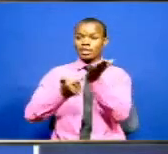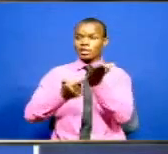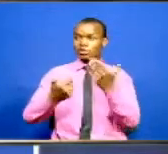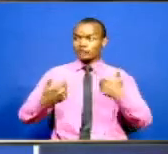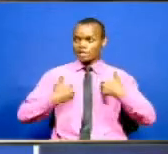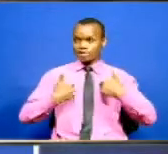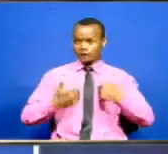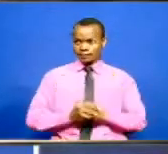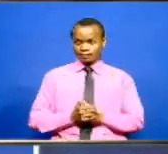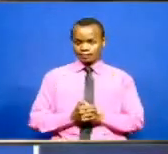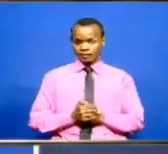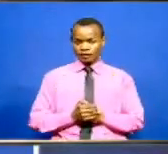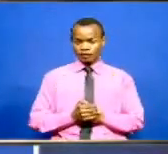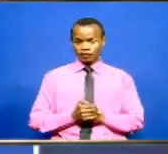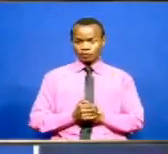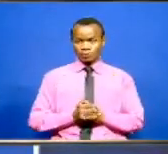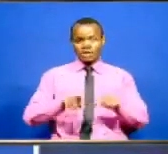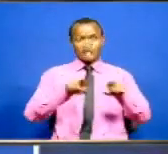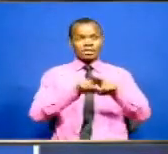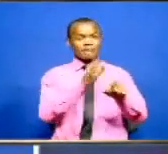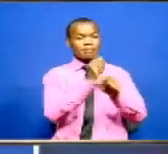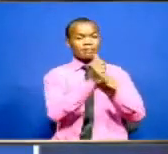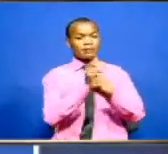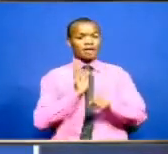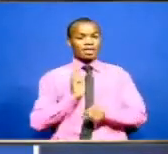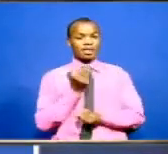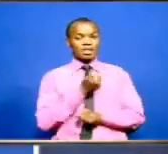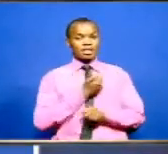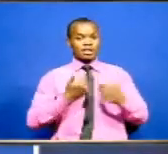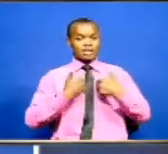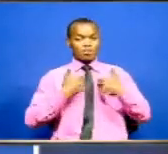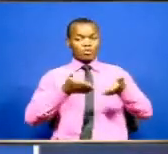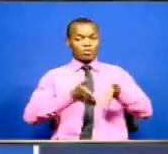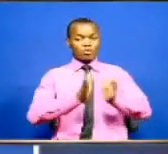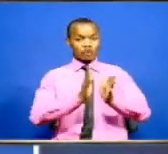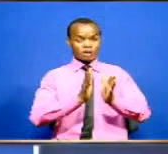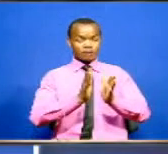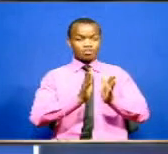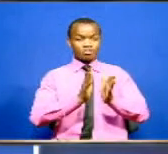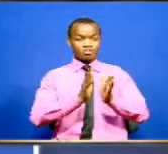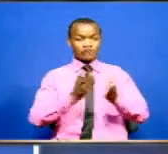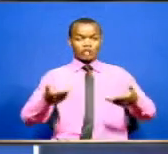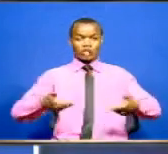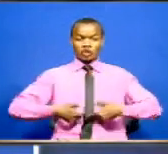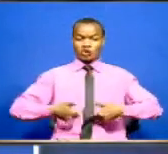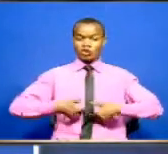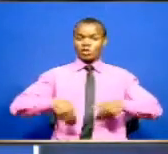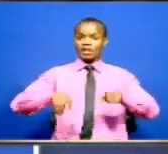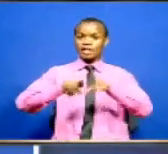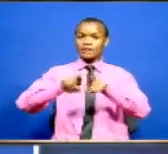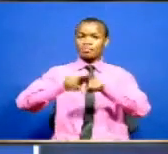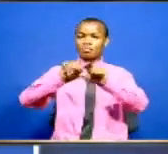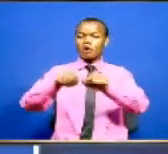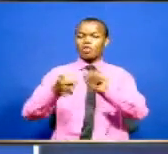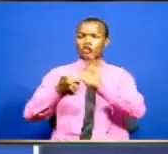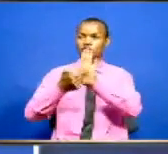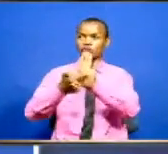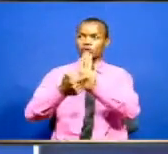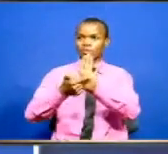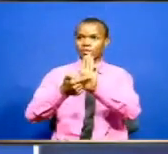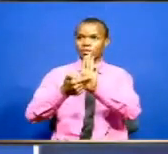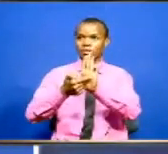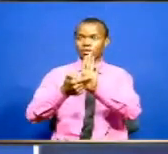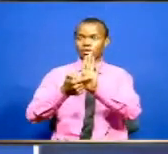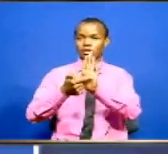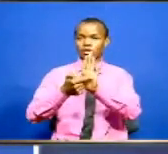also enables us to build on natural inclination of our young people and be able to show just the